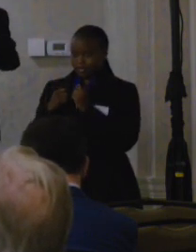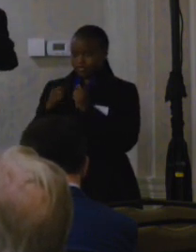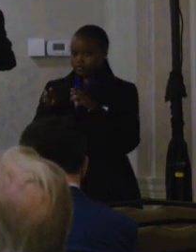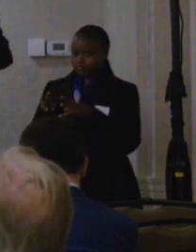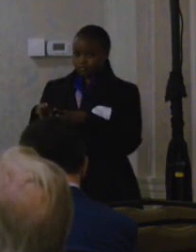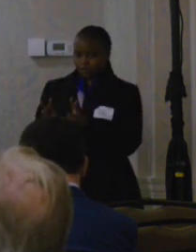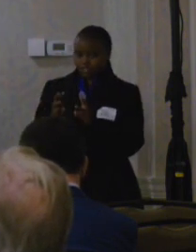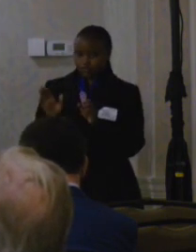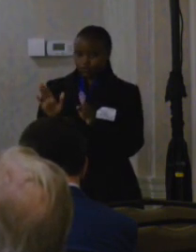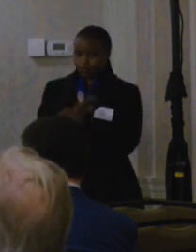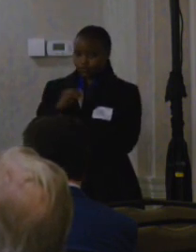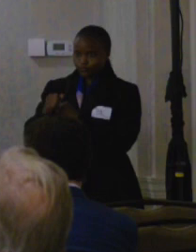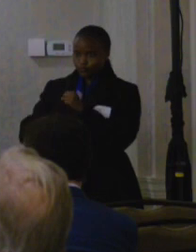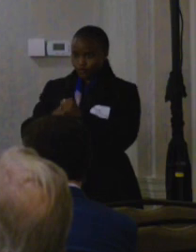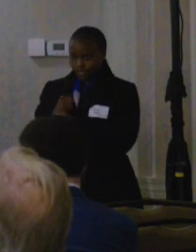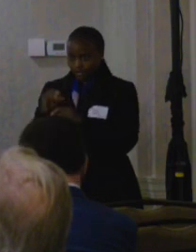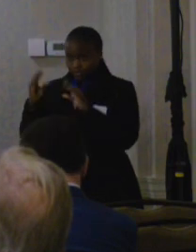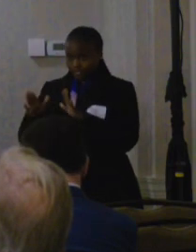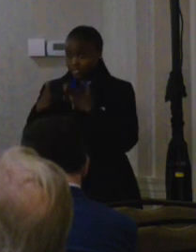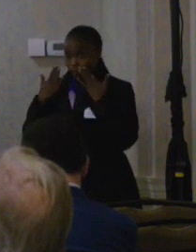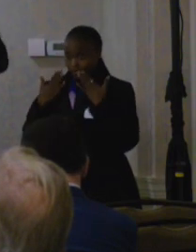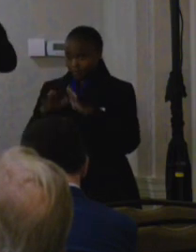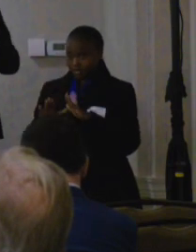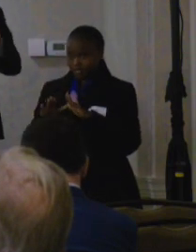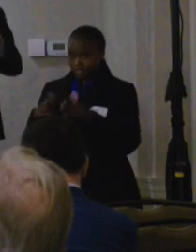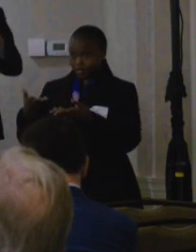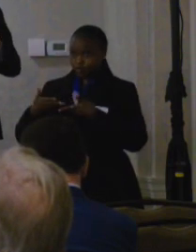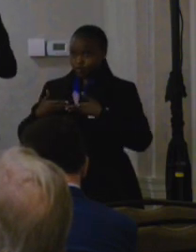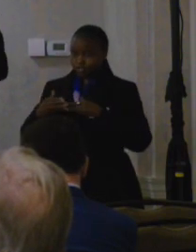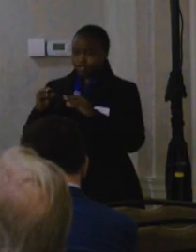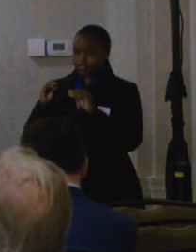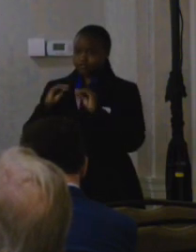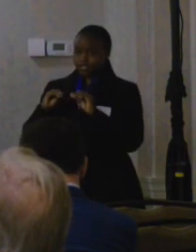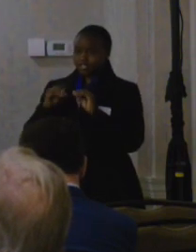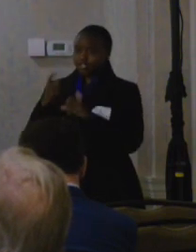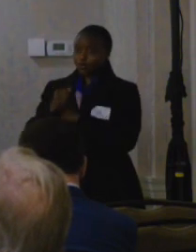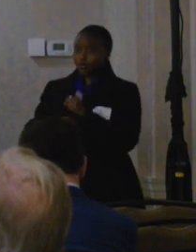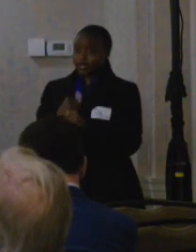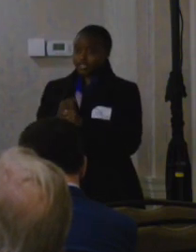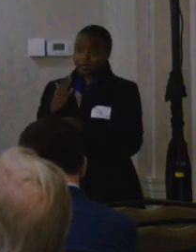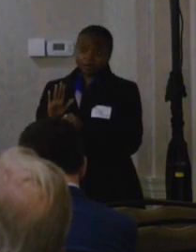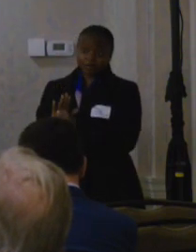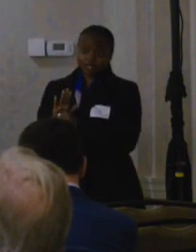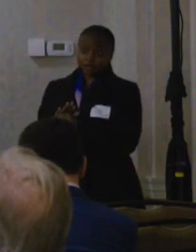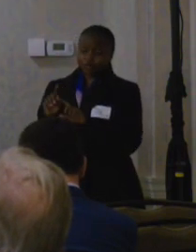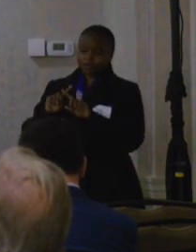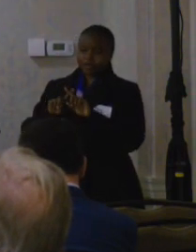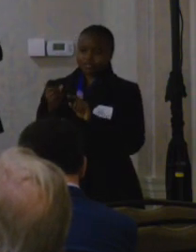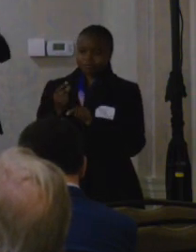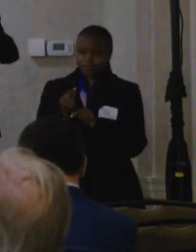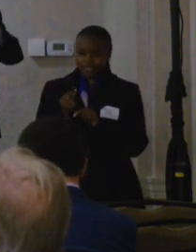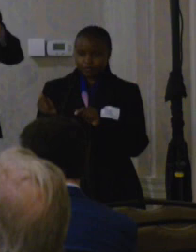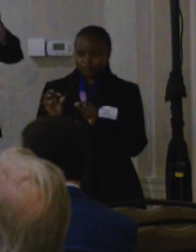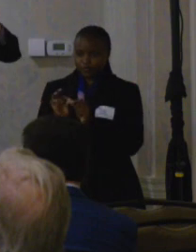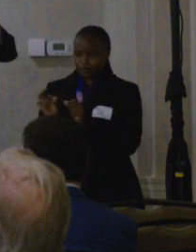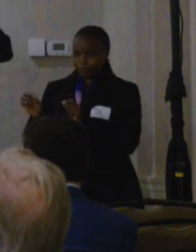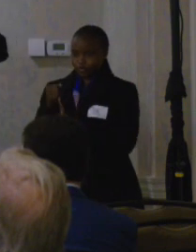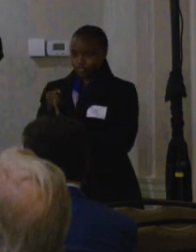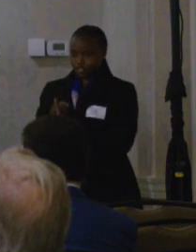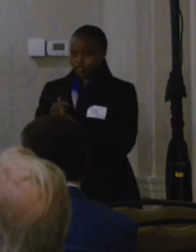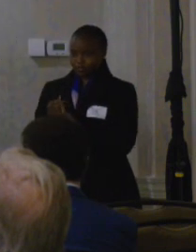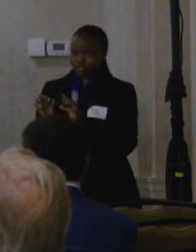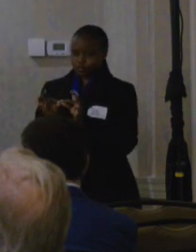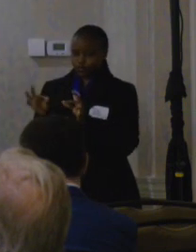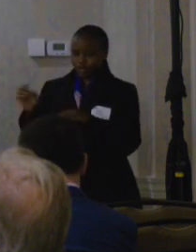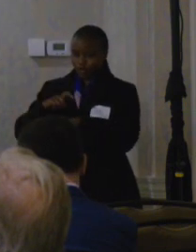year after teachers had finished receiving the coaching. A year might not sound like a lot, but actually very few educational interventions measure impacts over